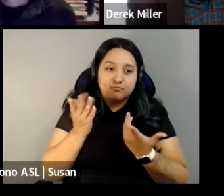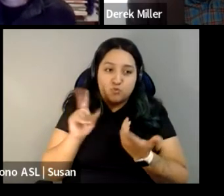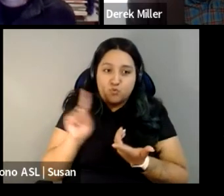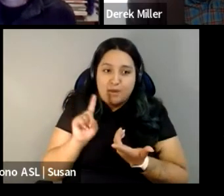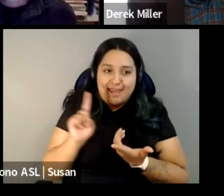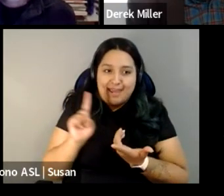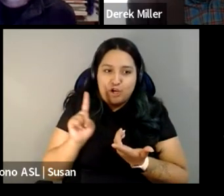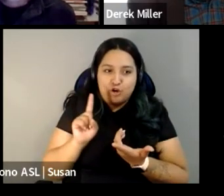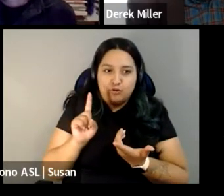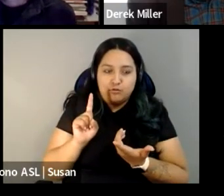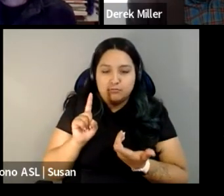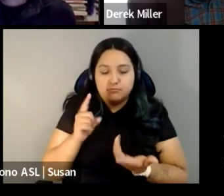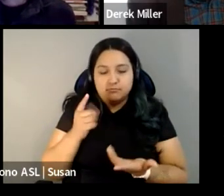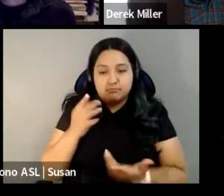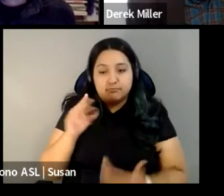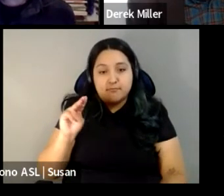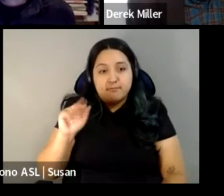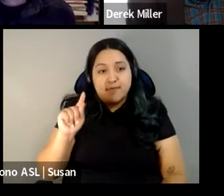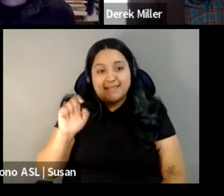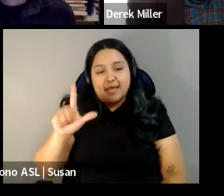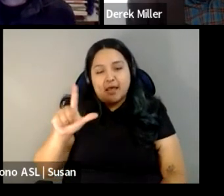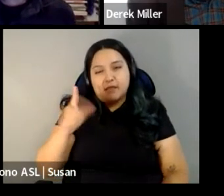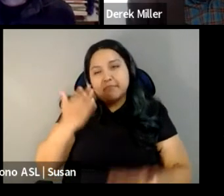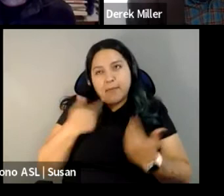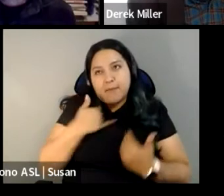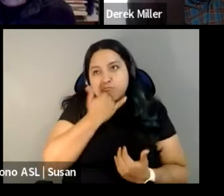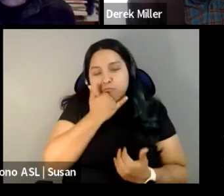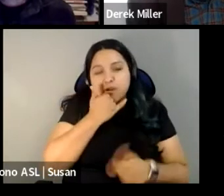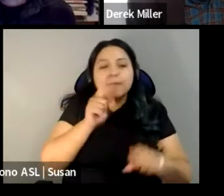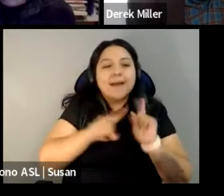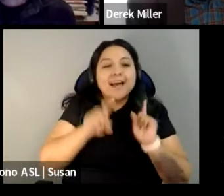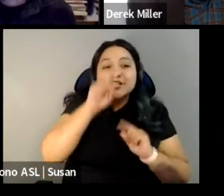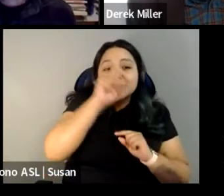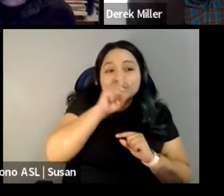Mattel, that's probably wrong, but doll makers are involved